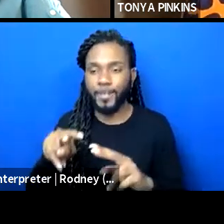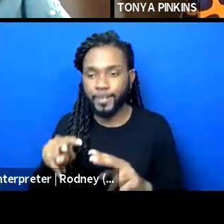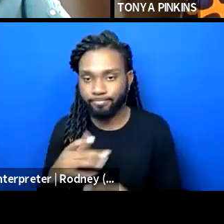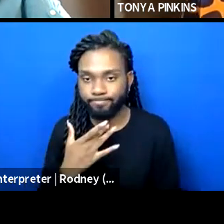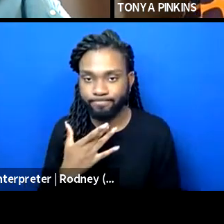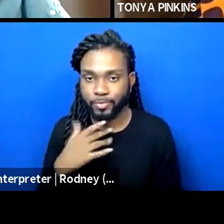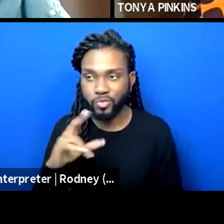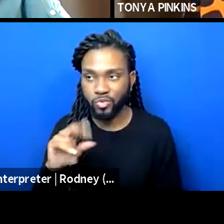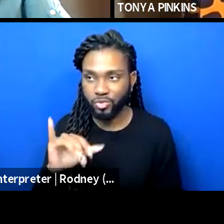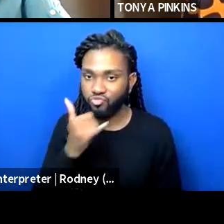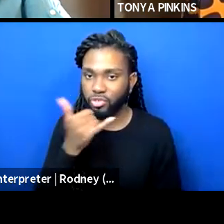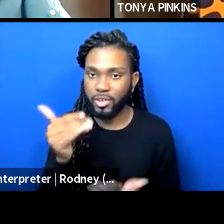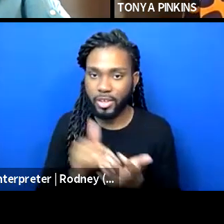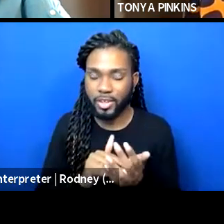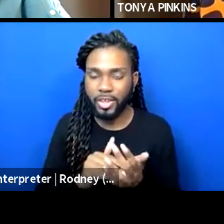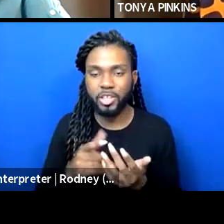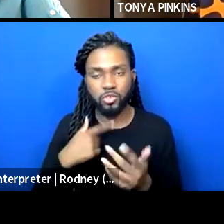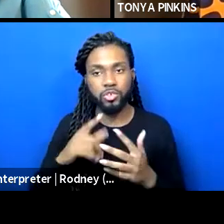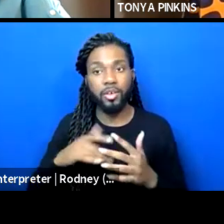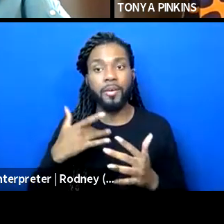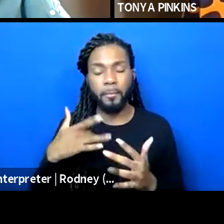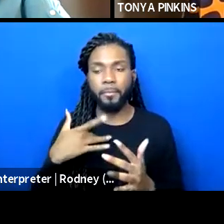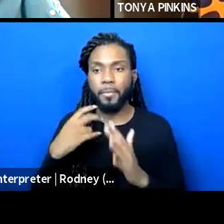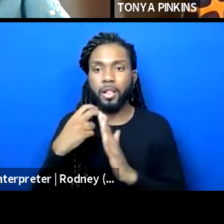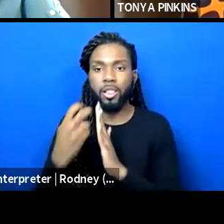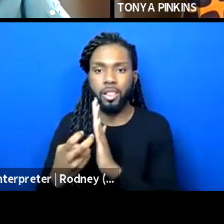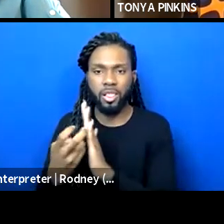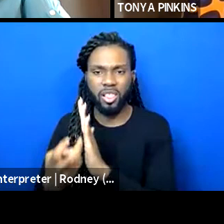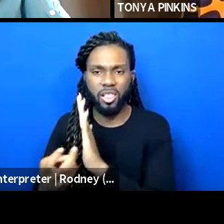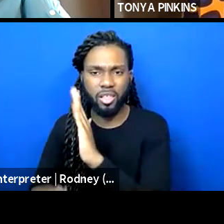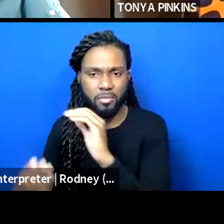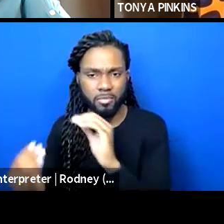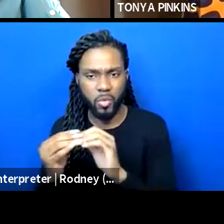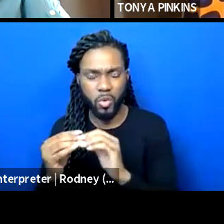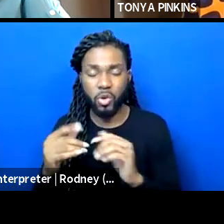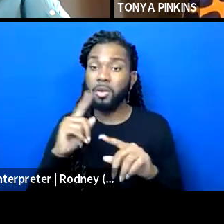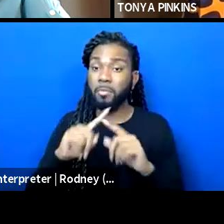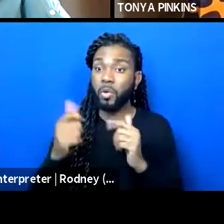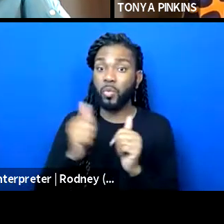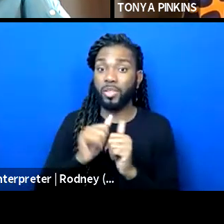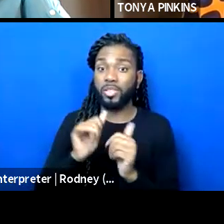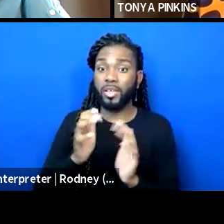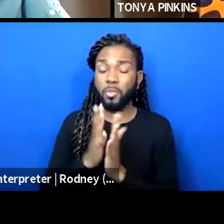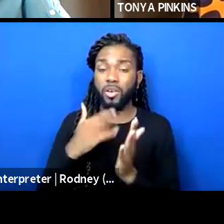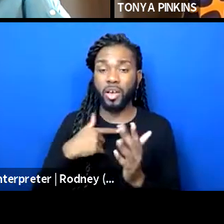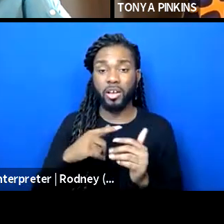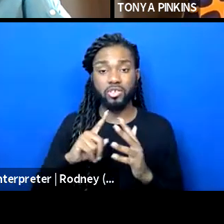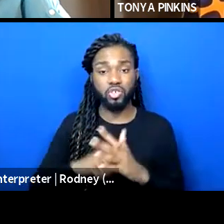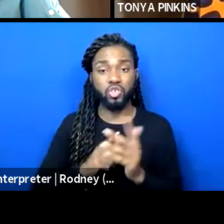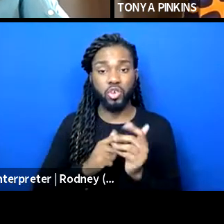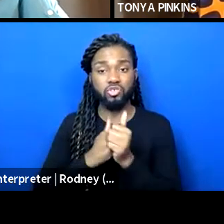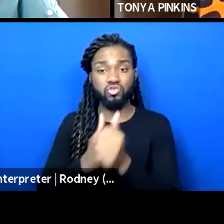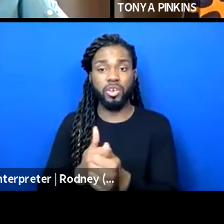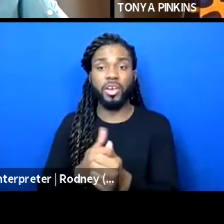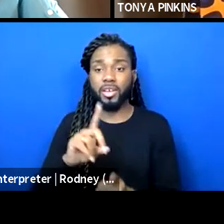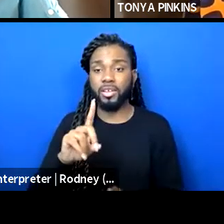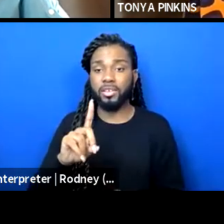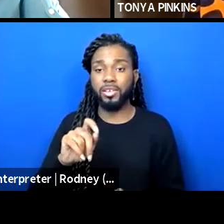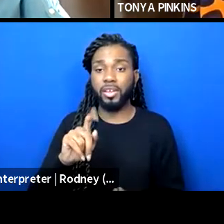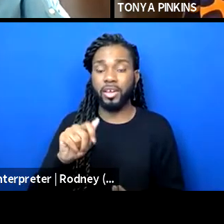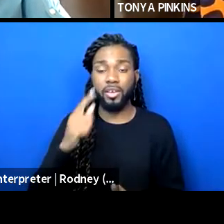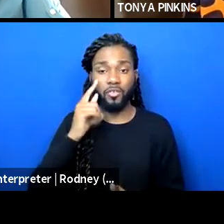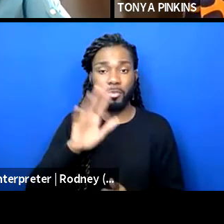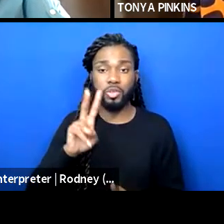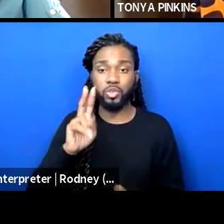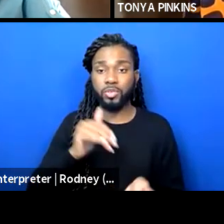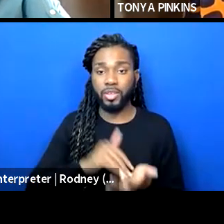out. And then you do more research. And so for this book, I actually tracked data for nearly 2,000 films by